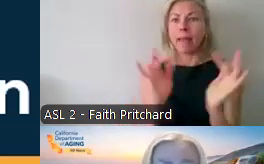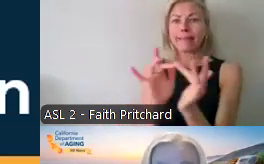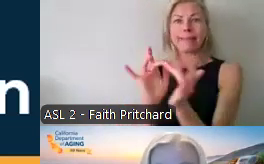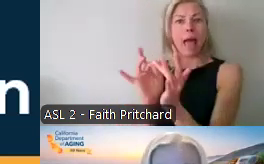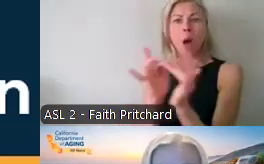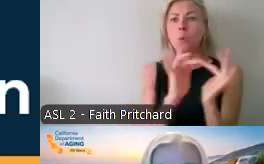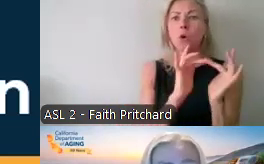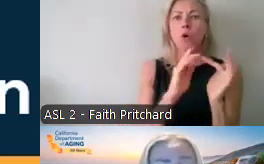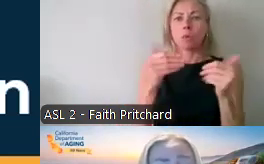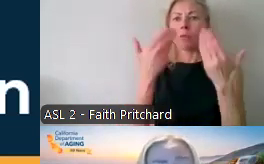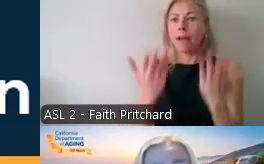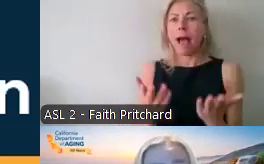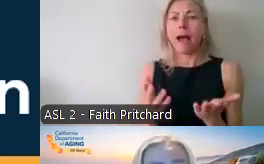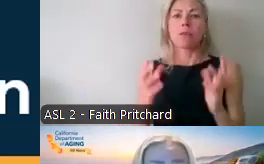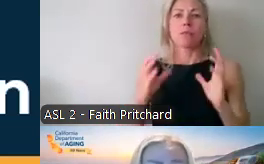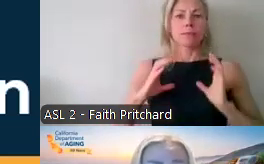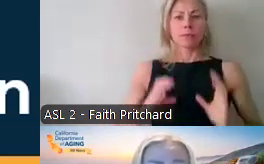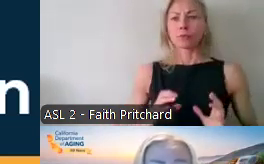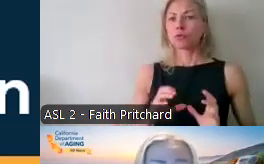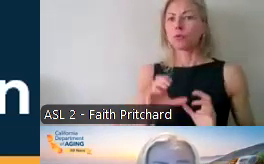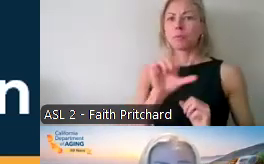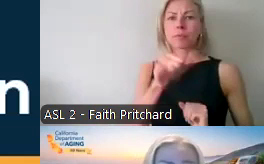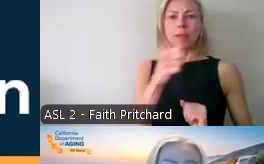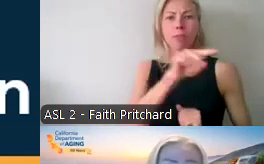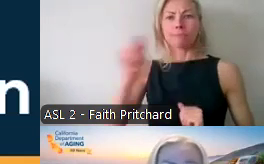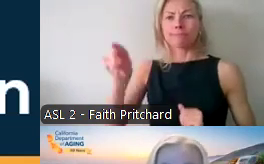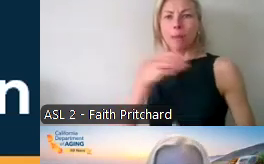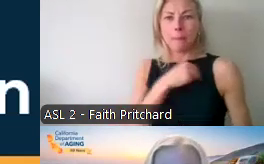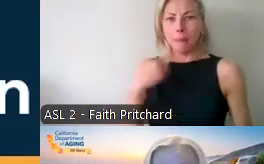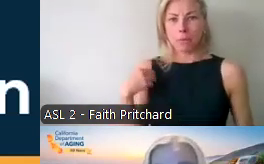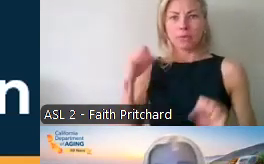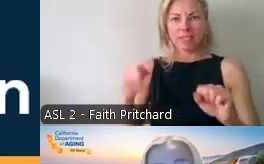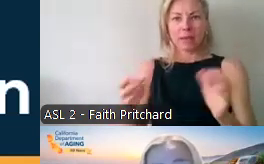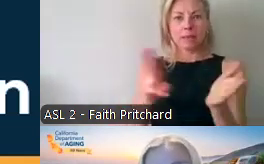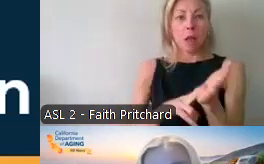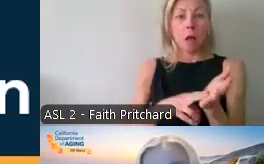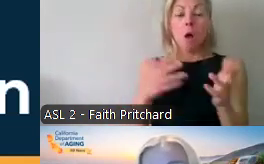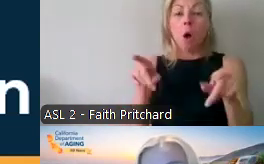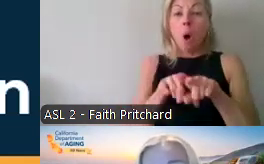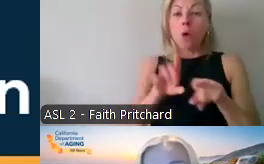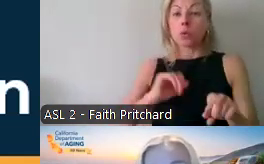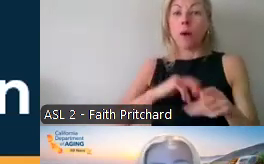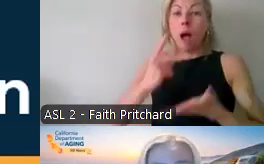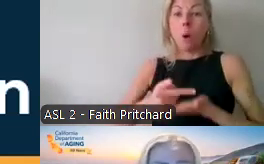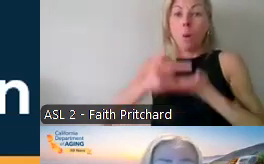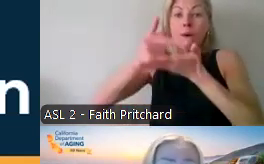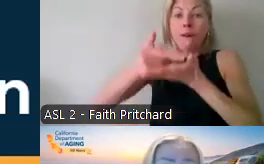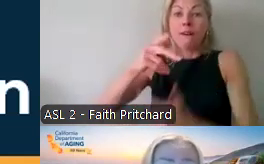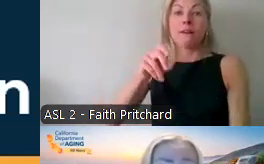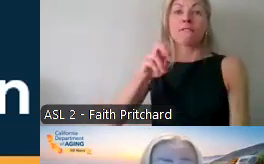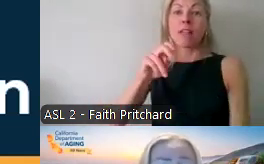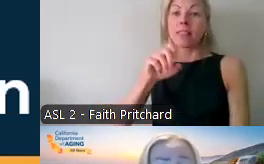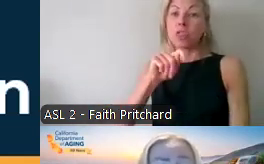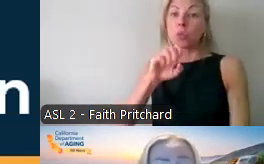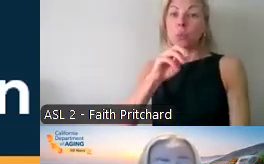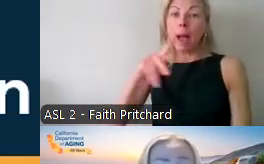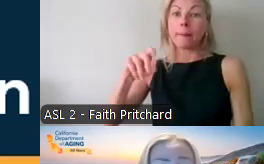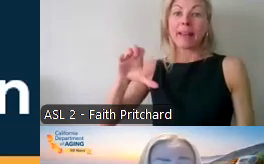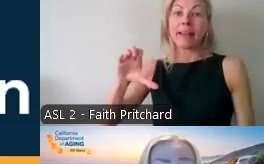and our public members. We also do want to thank our philanthropic partners for supporting this event and enabling us